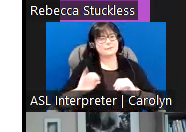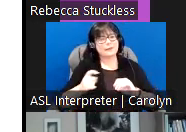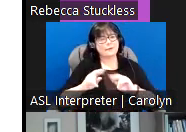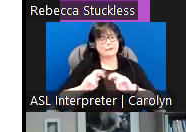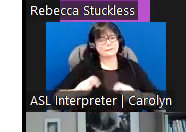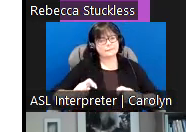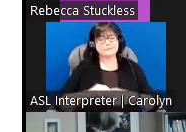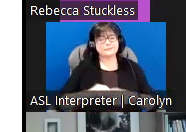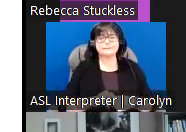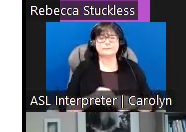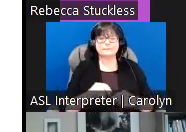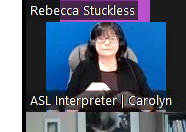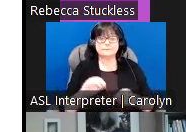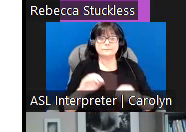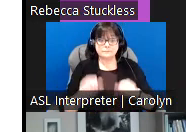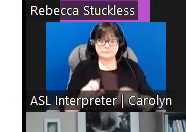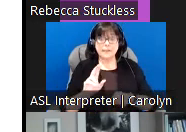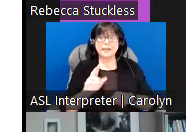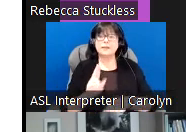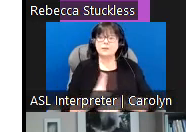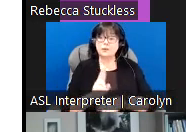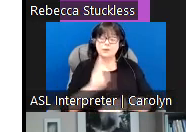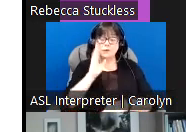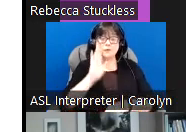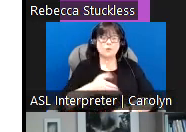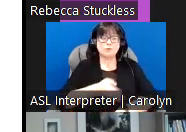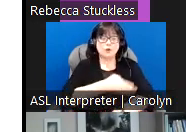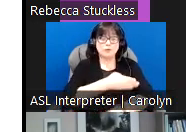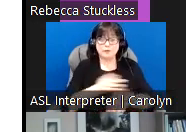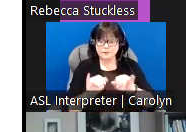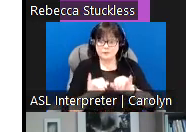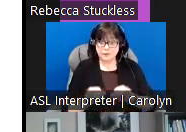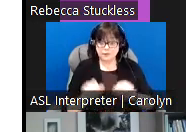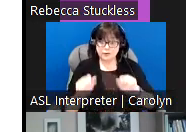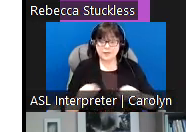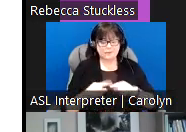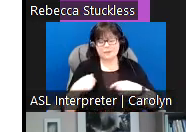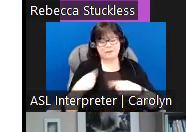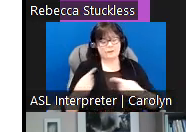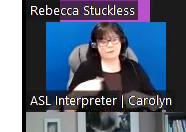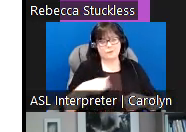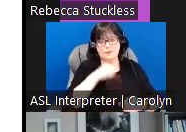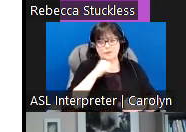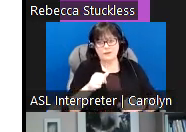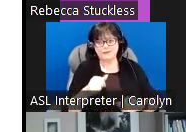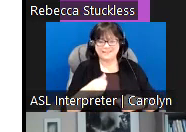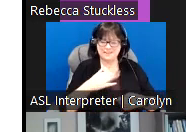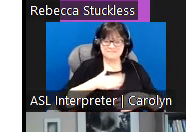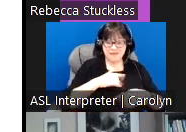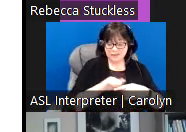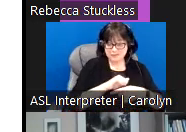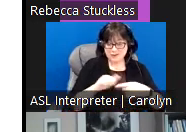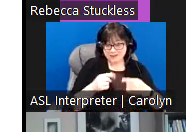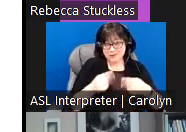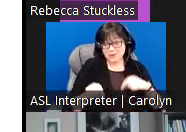learner progress, but we haven't used it that way. My training was finished in March 2020, and we all know what happened after that.